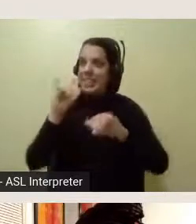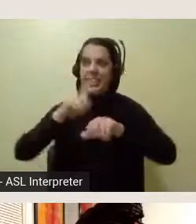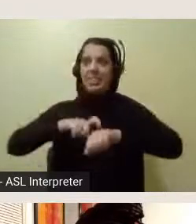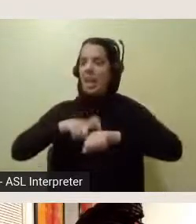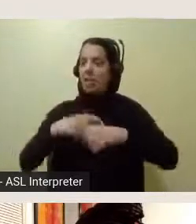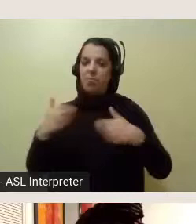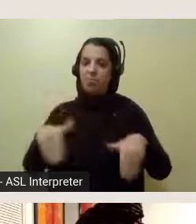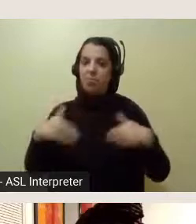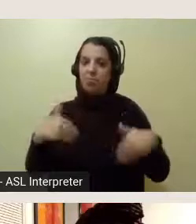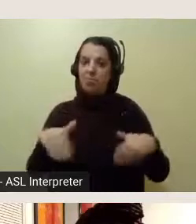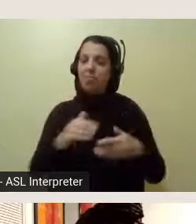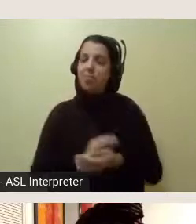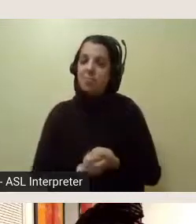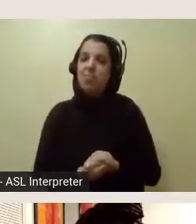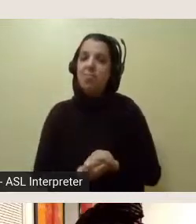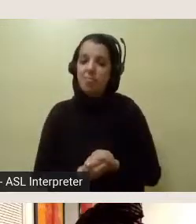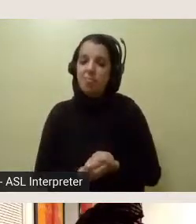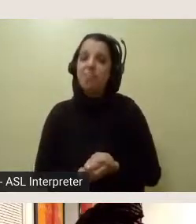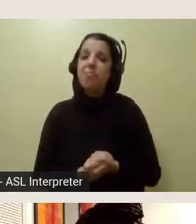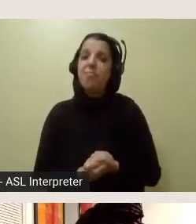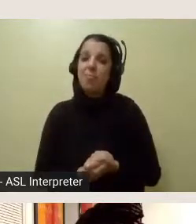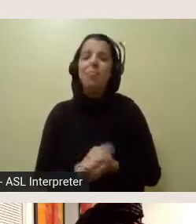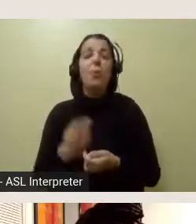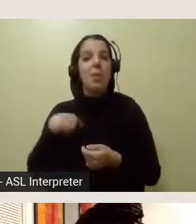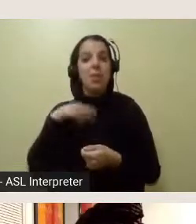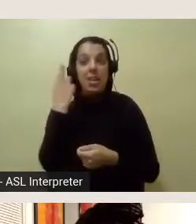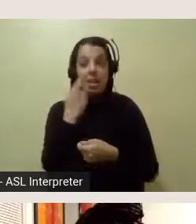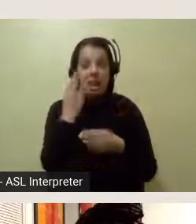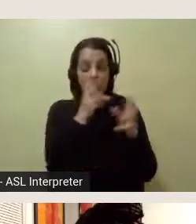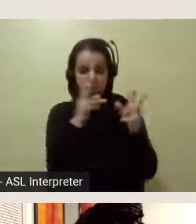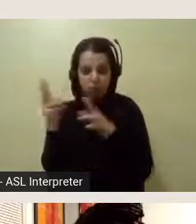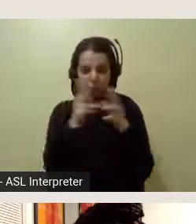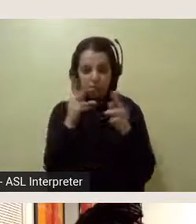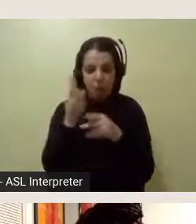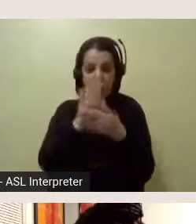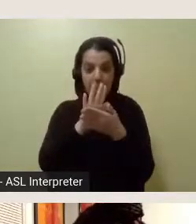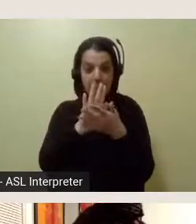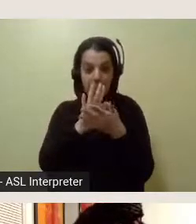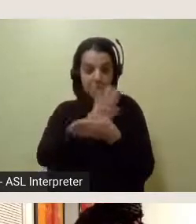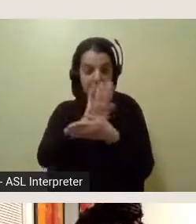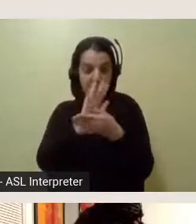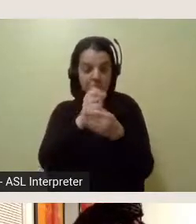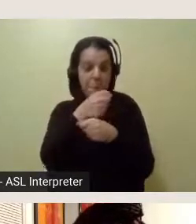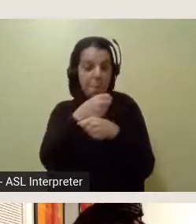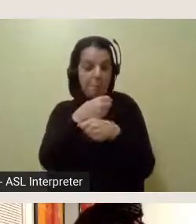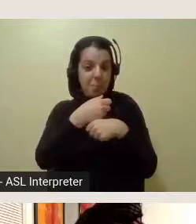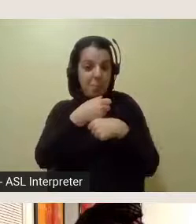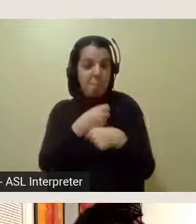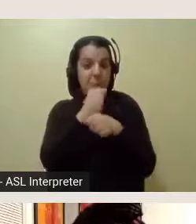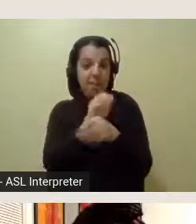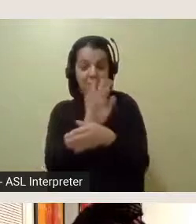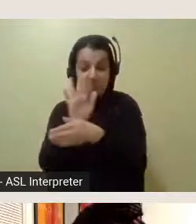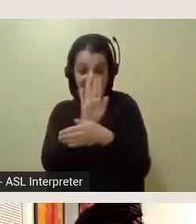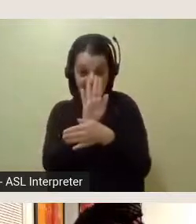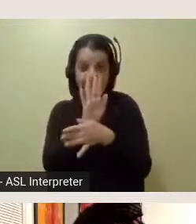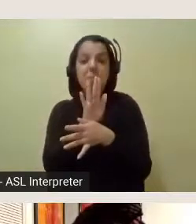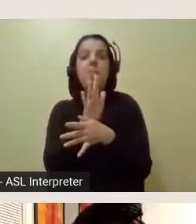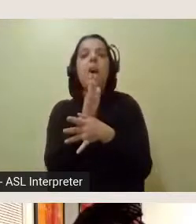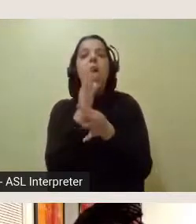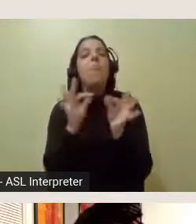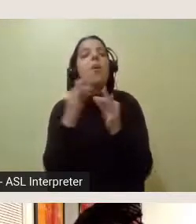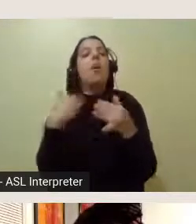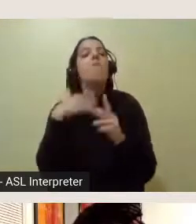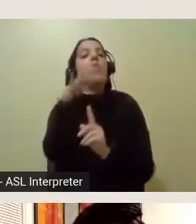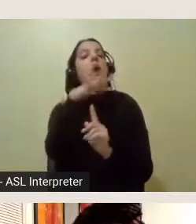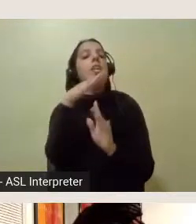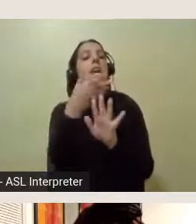contextualize things. We were going to need to contextualize things for the future. So to make sure that people knew that Eric Garner was killed 4 months beforehand was very important because